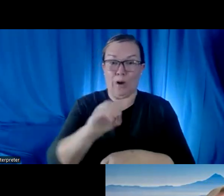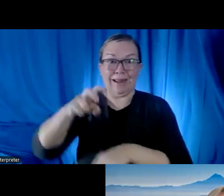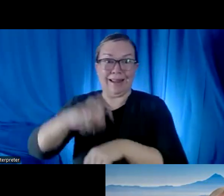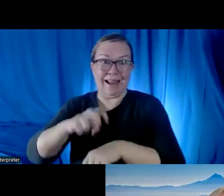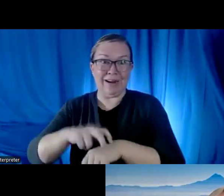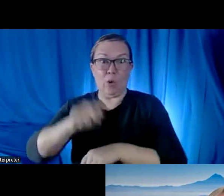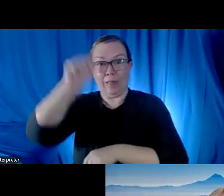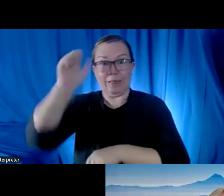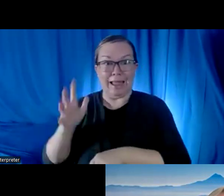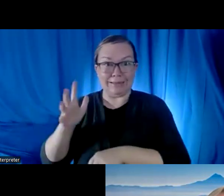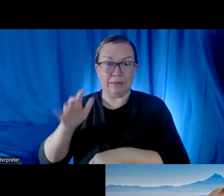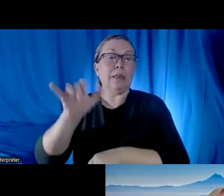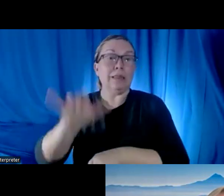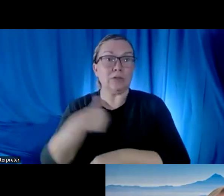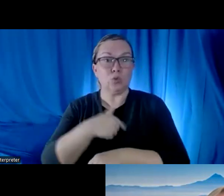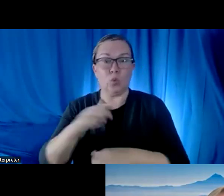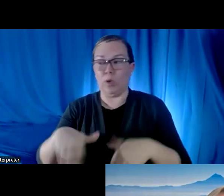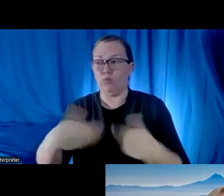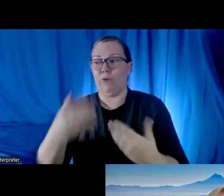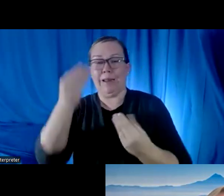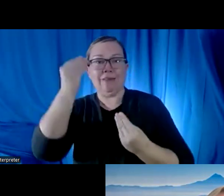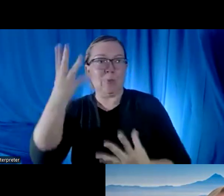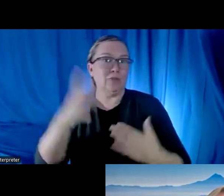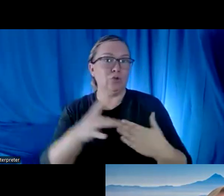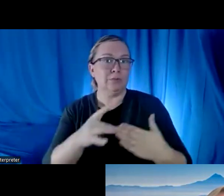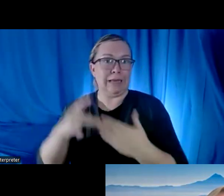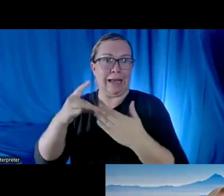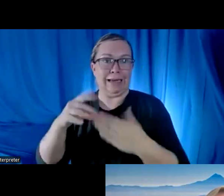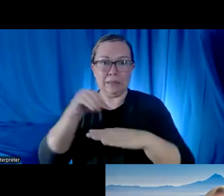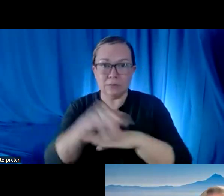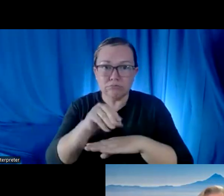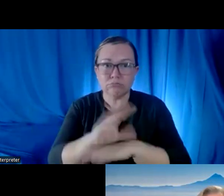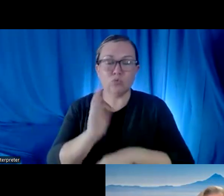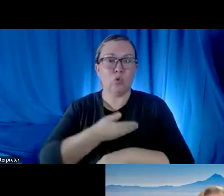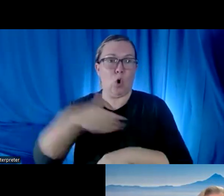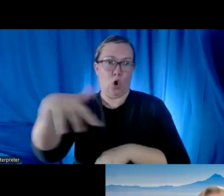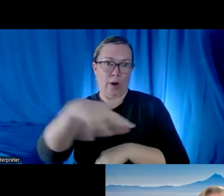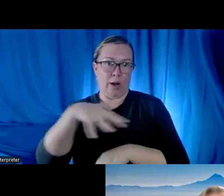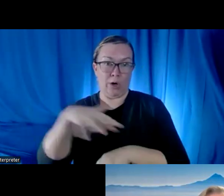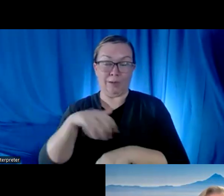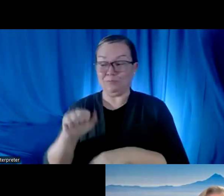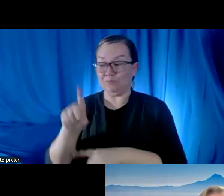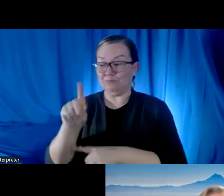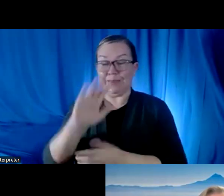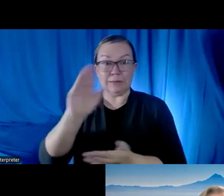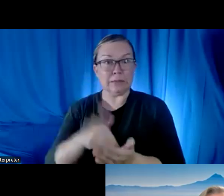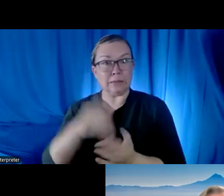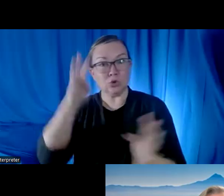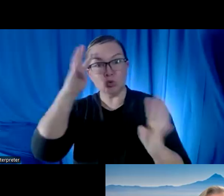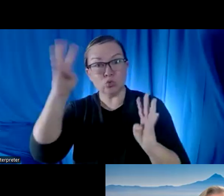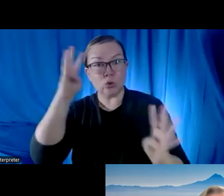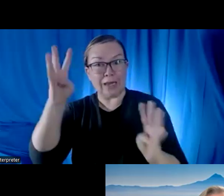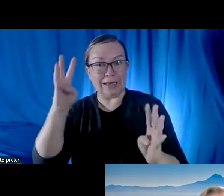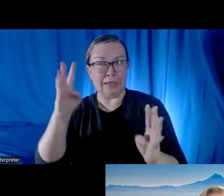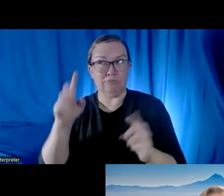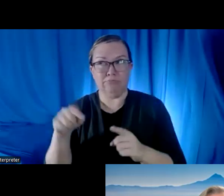provide services, information, guidance about the ADA to our region. The ADA centers were created shortly